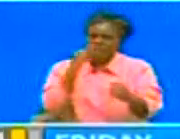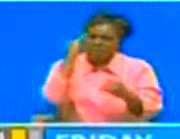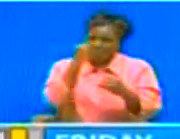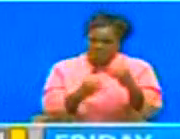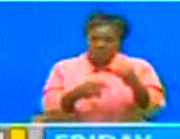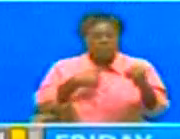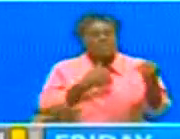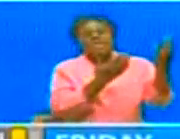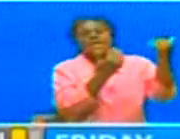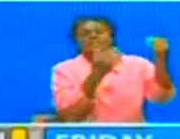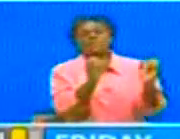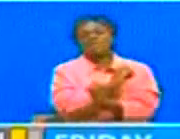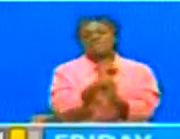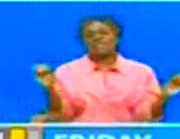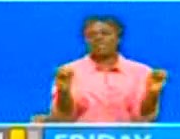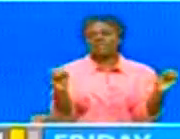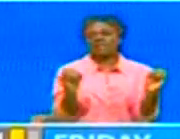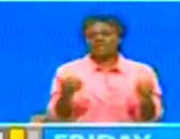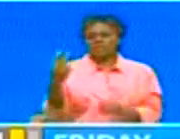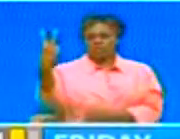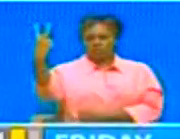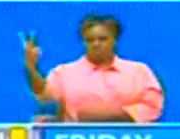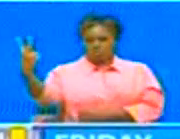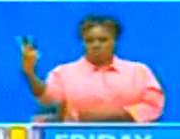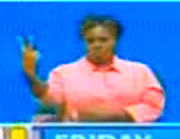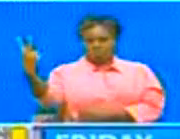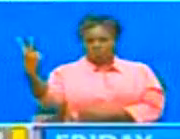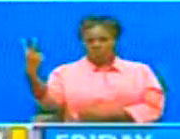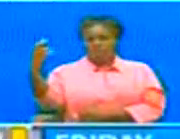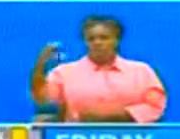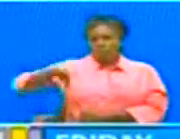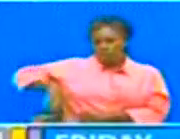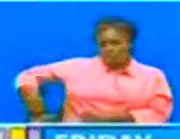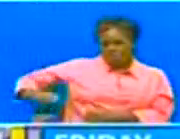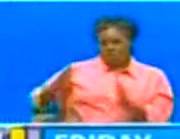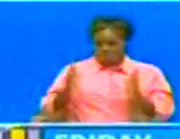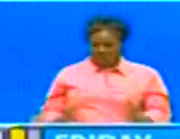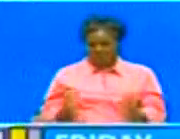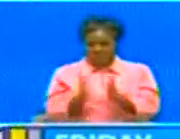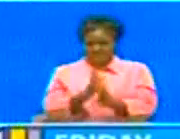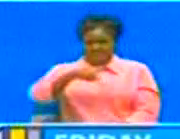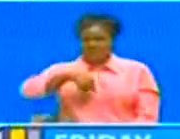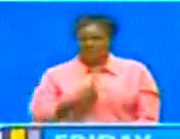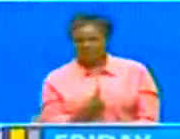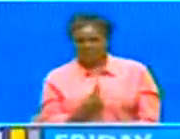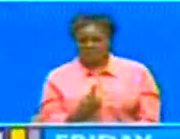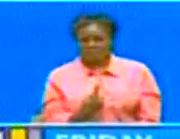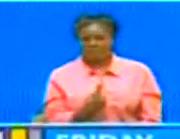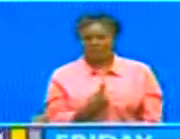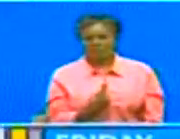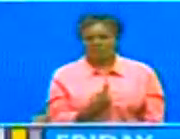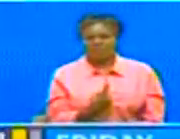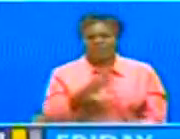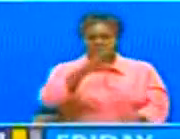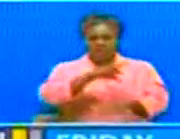not even expect it. Mm-hmm. And two of us, a Moroccan and myself, won the,